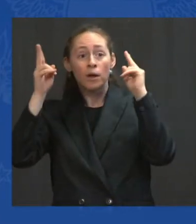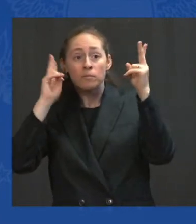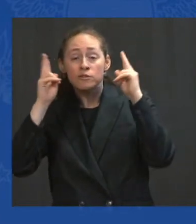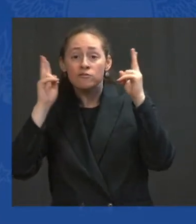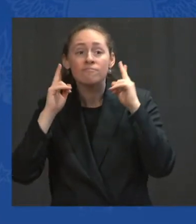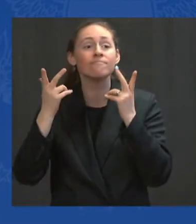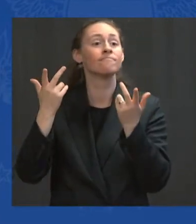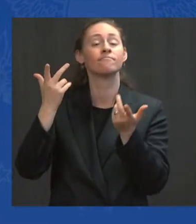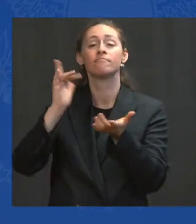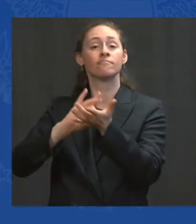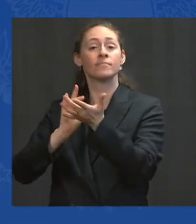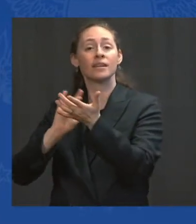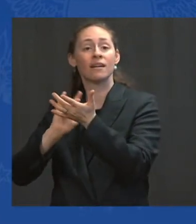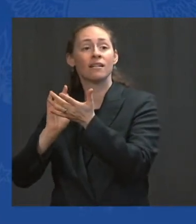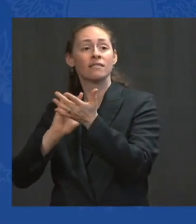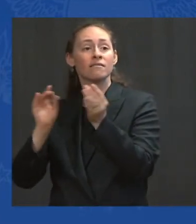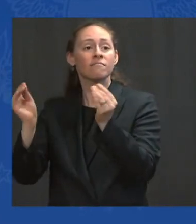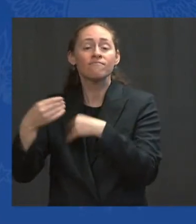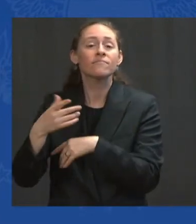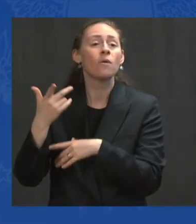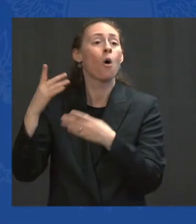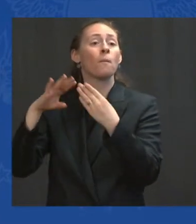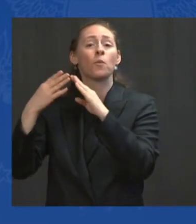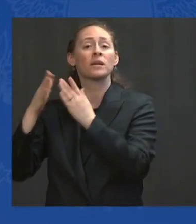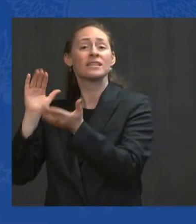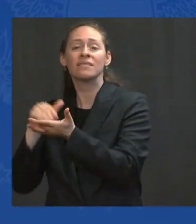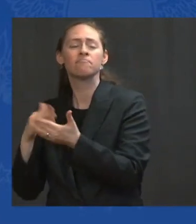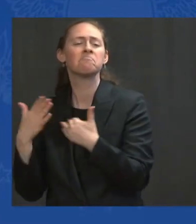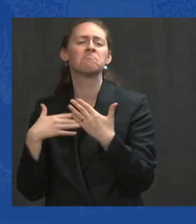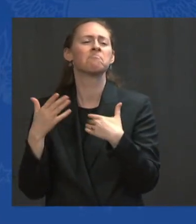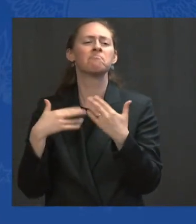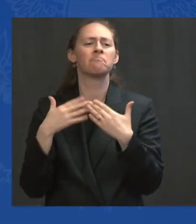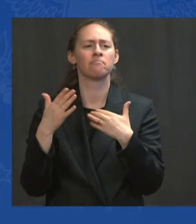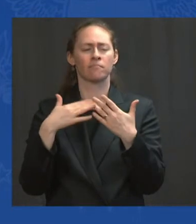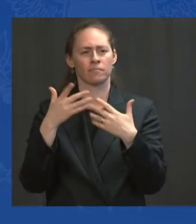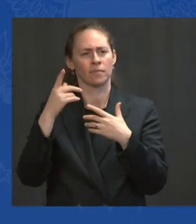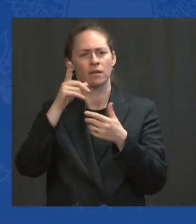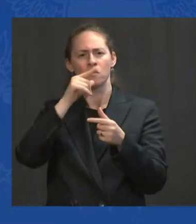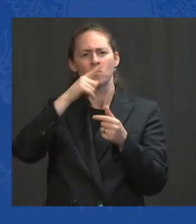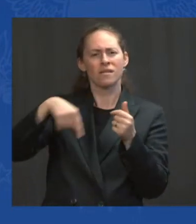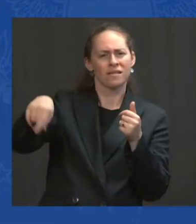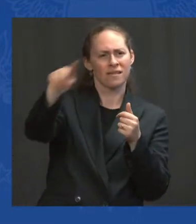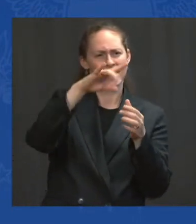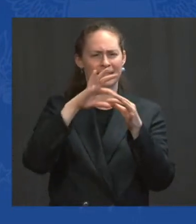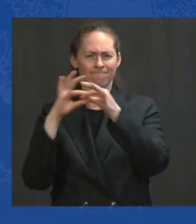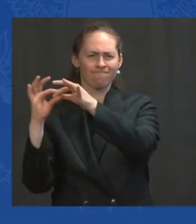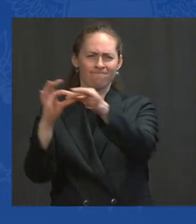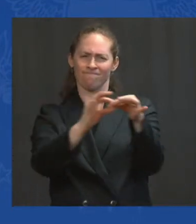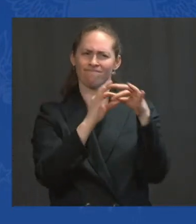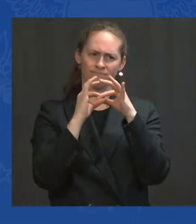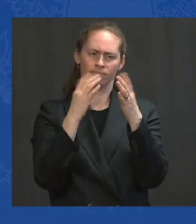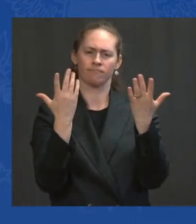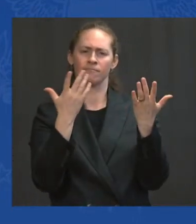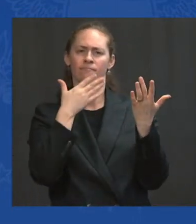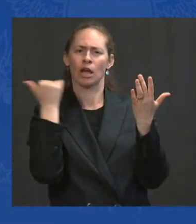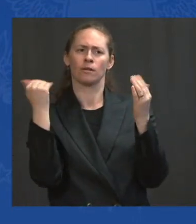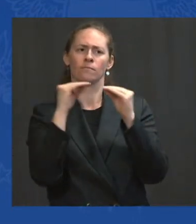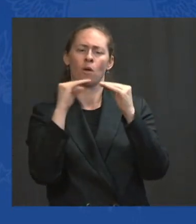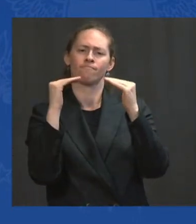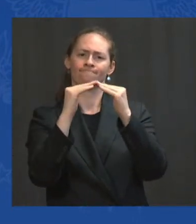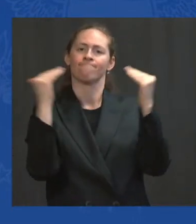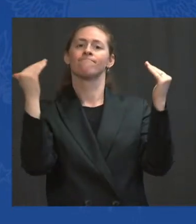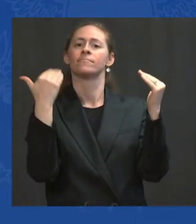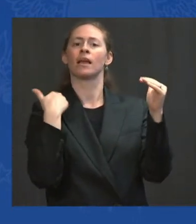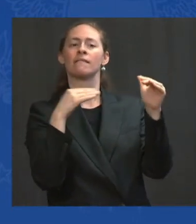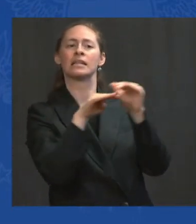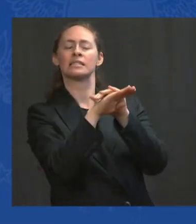community center, working together to build vaccine confidence and increase access. And importantly, we have to continue to get